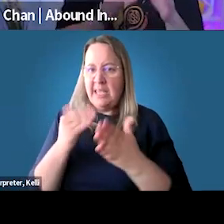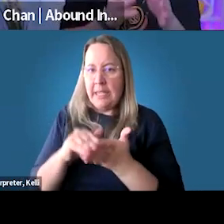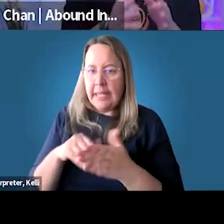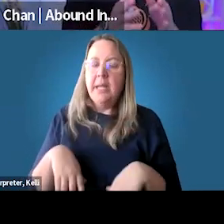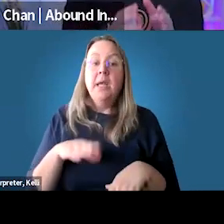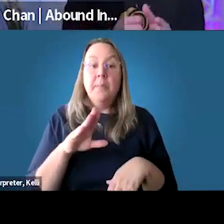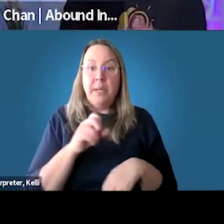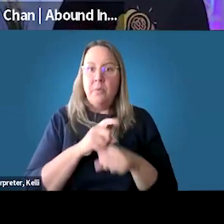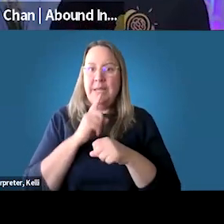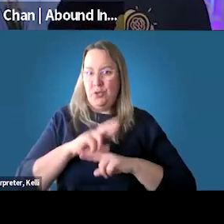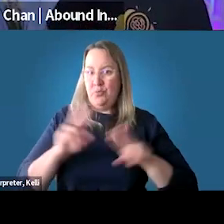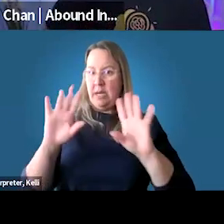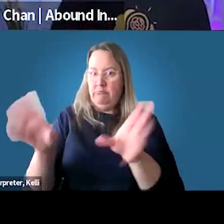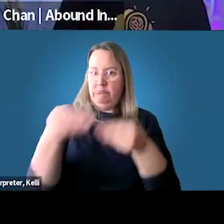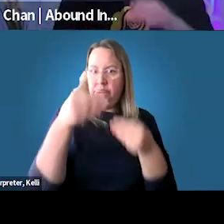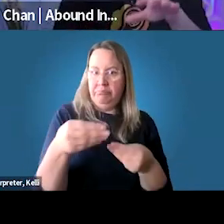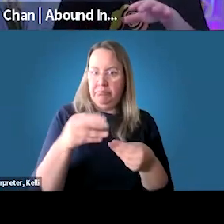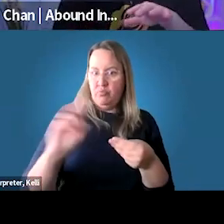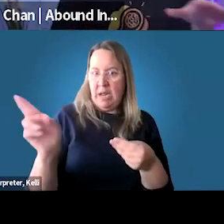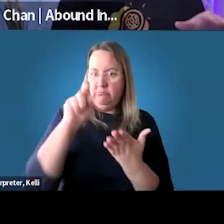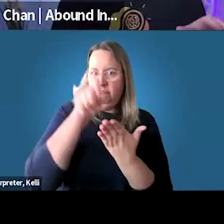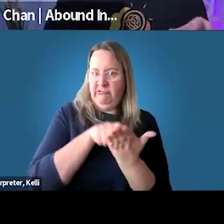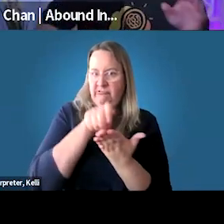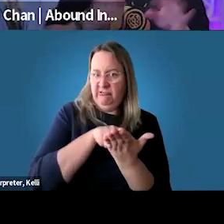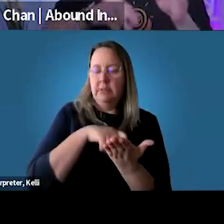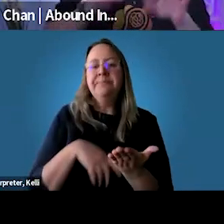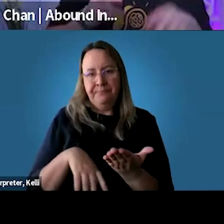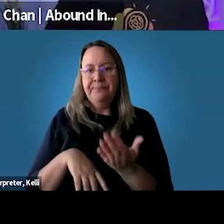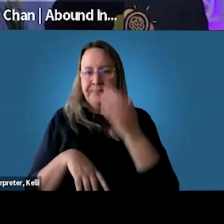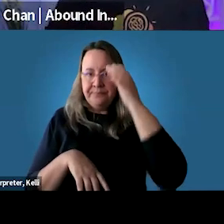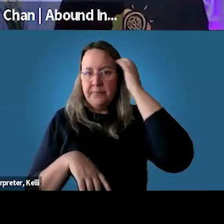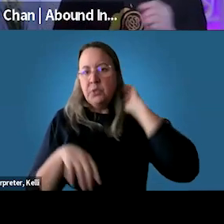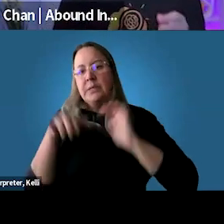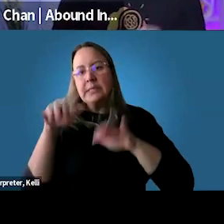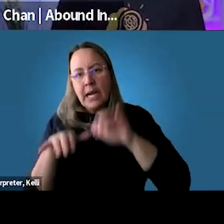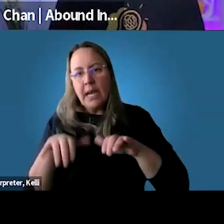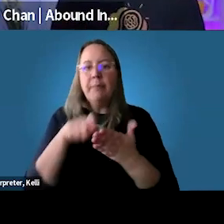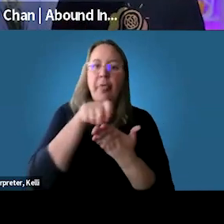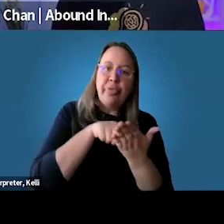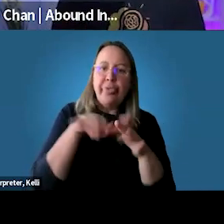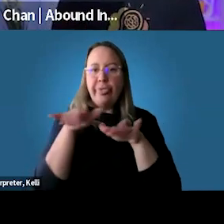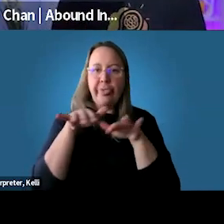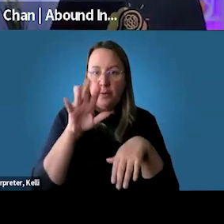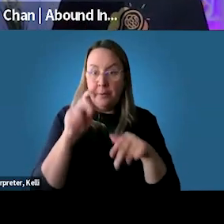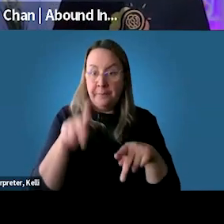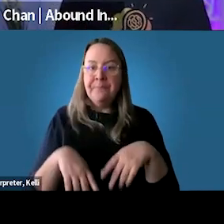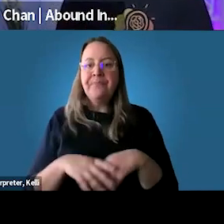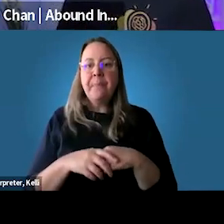have it, but you want to have this worksheet handy with you. And again, it's interactive, so you can type your answers into it, but you're going to need to use